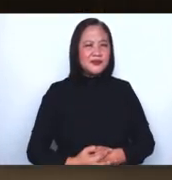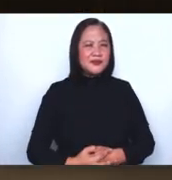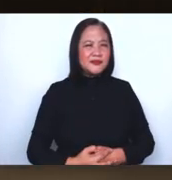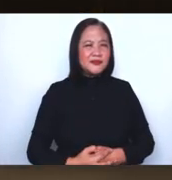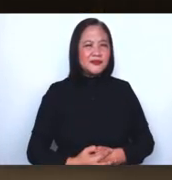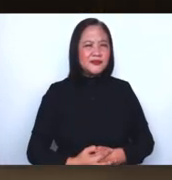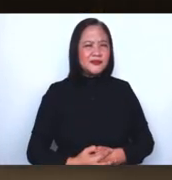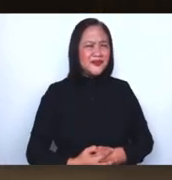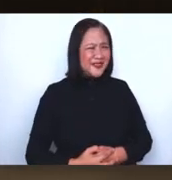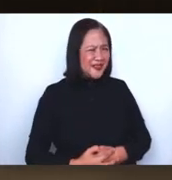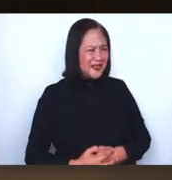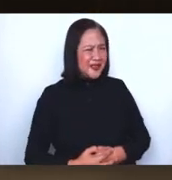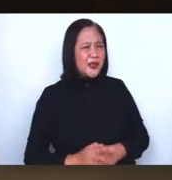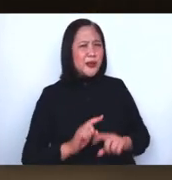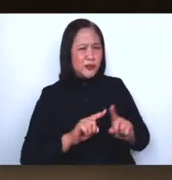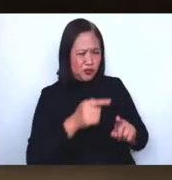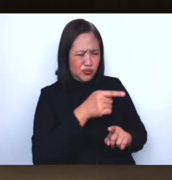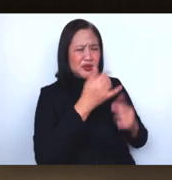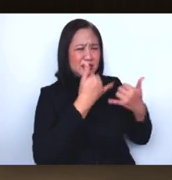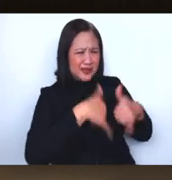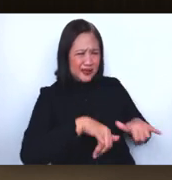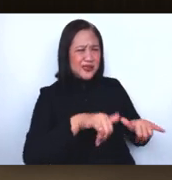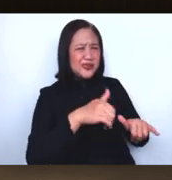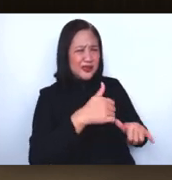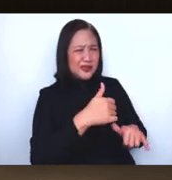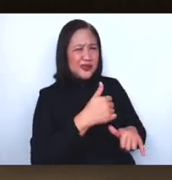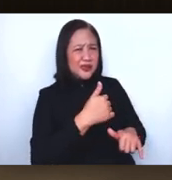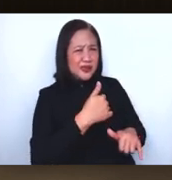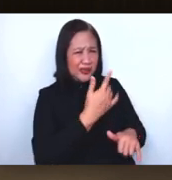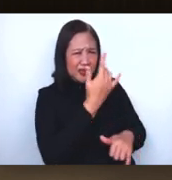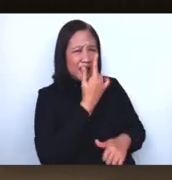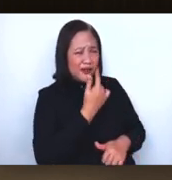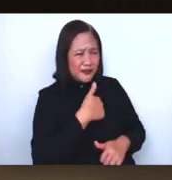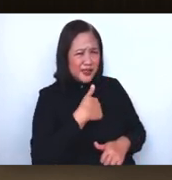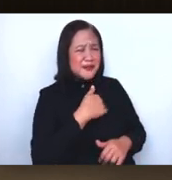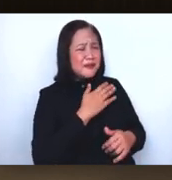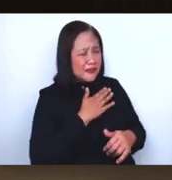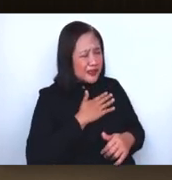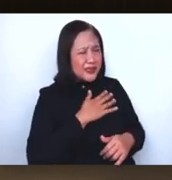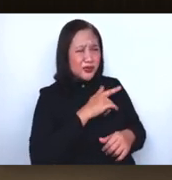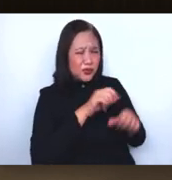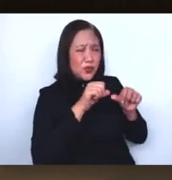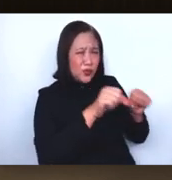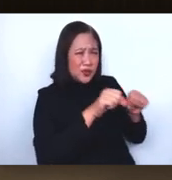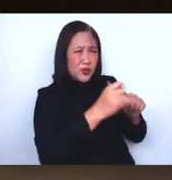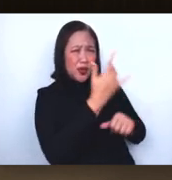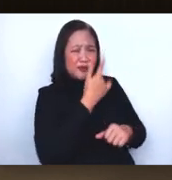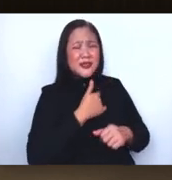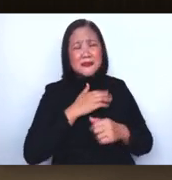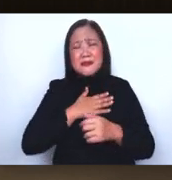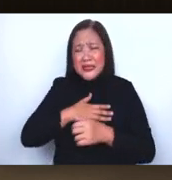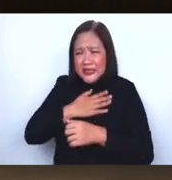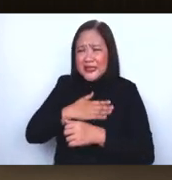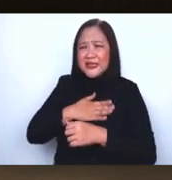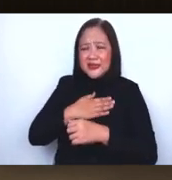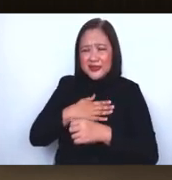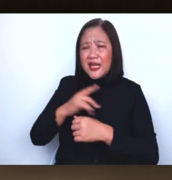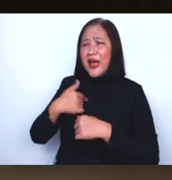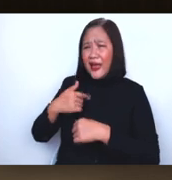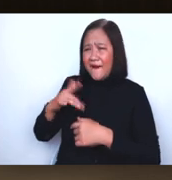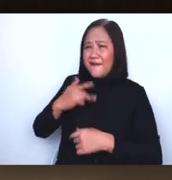No. No, you still love me, Maria Teresa. You haven't stopped loving me, Maria